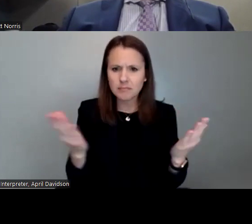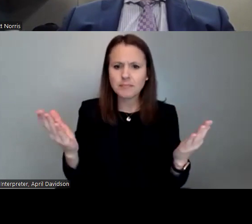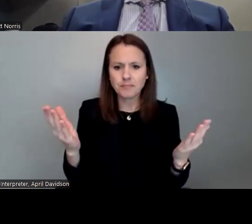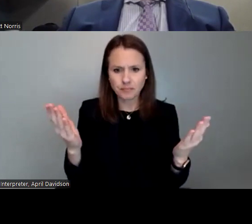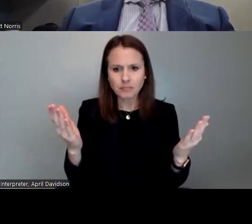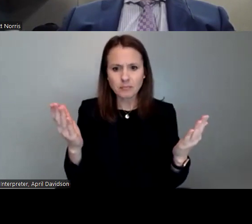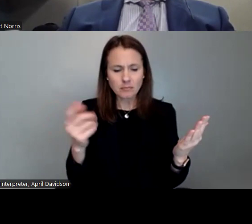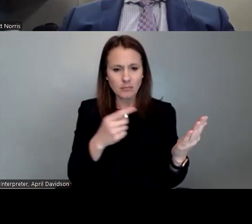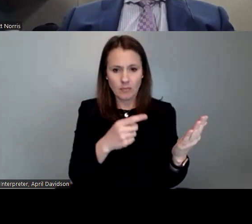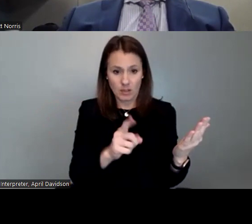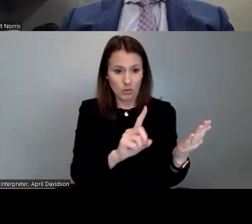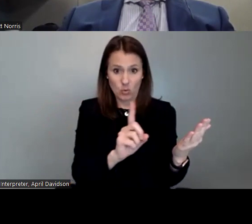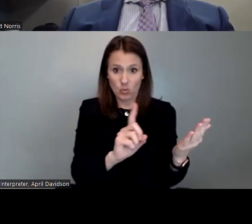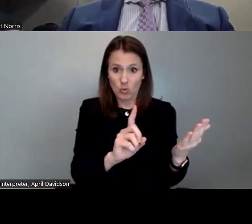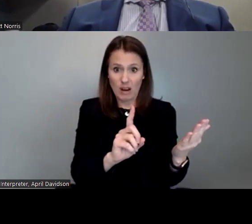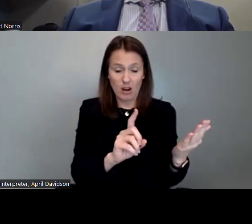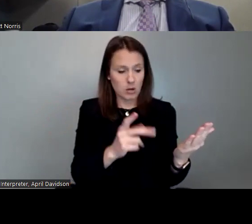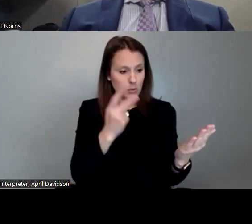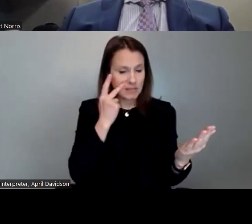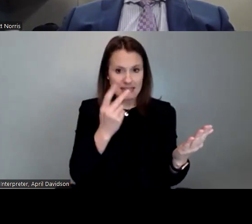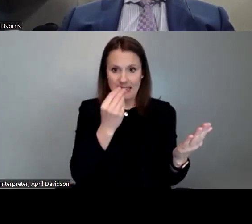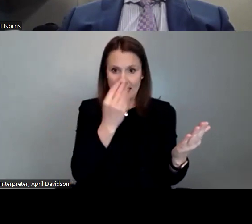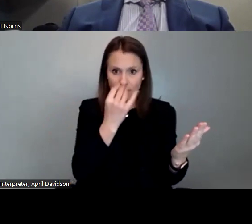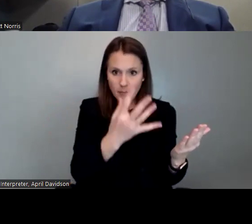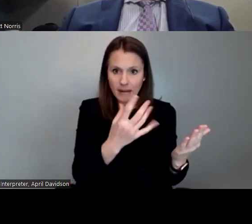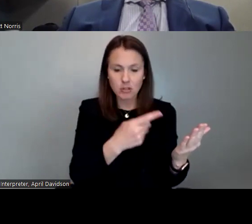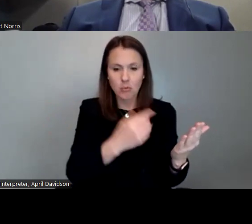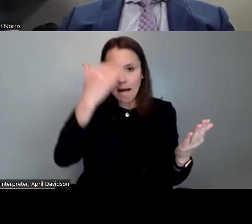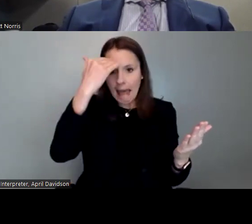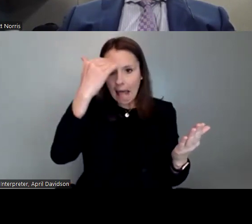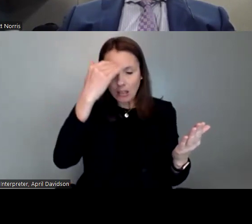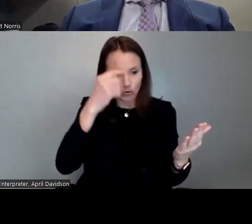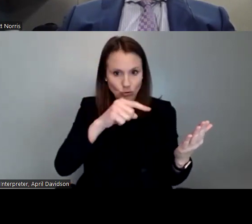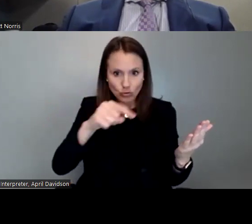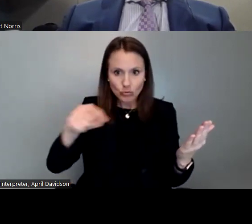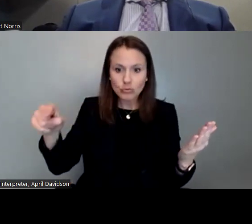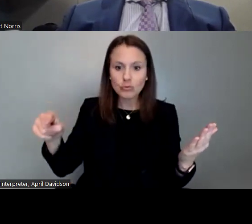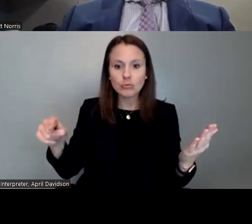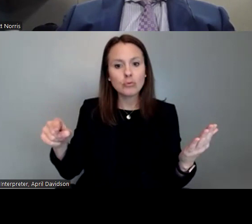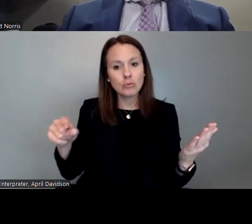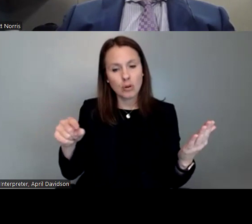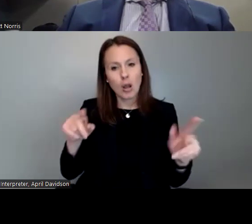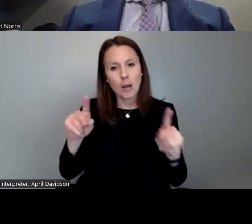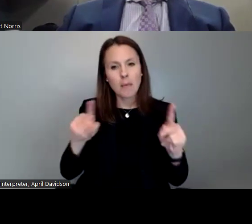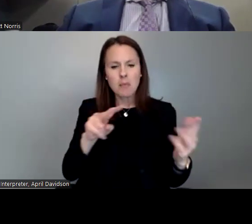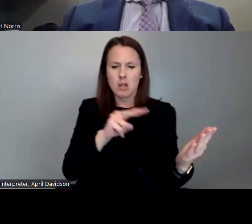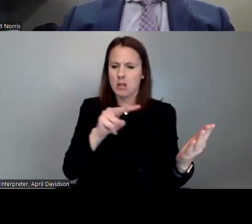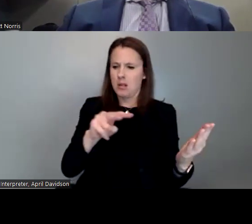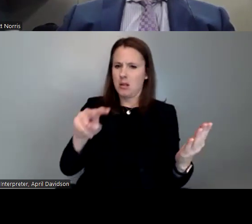that contain within them information or knowledge are treated differently depending